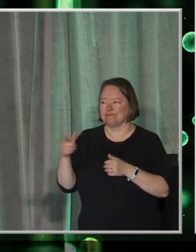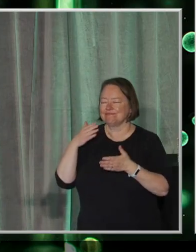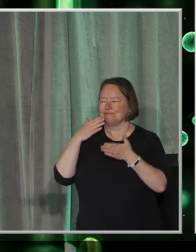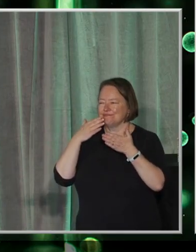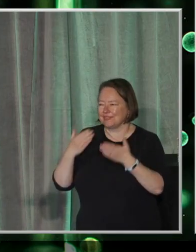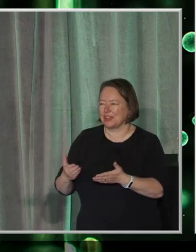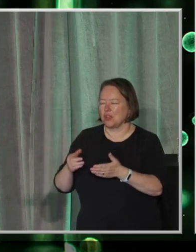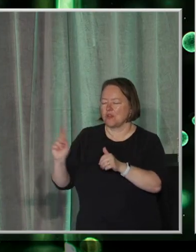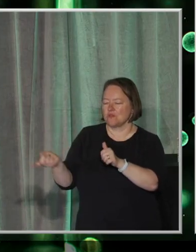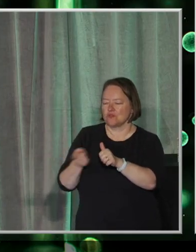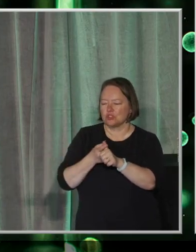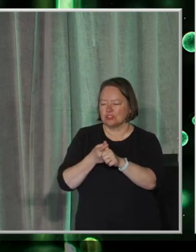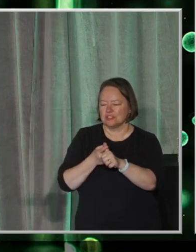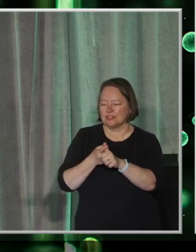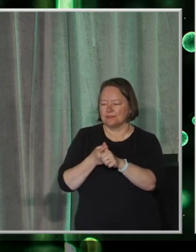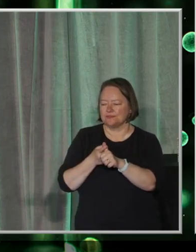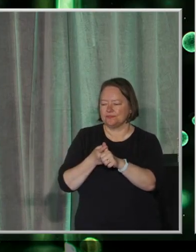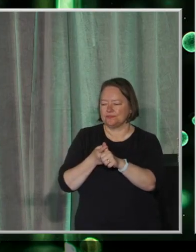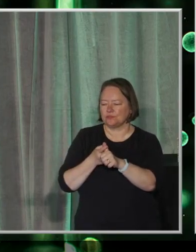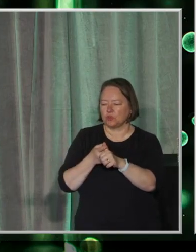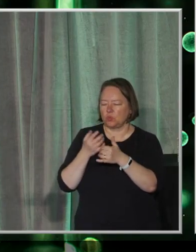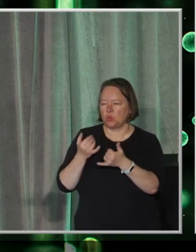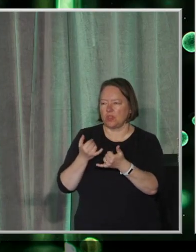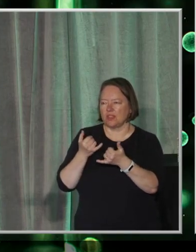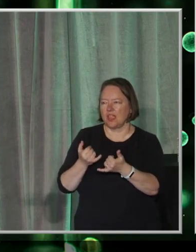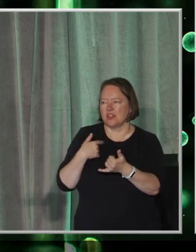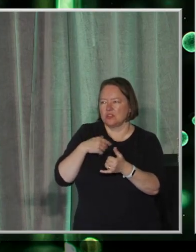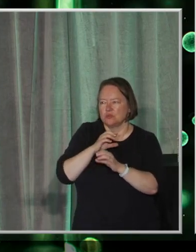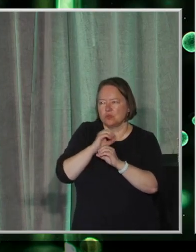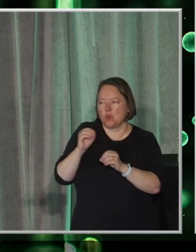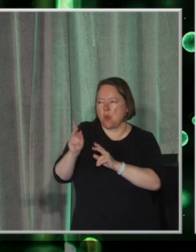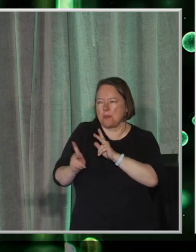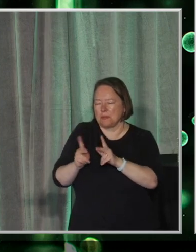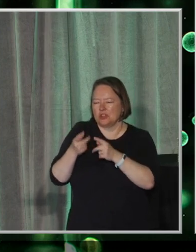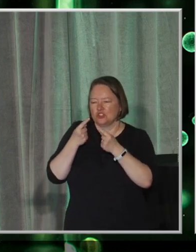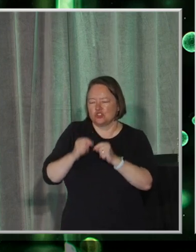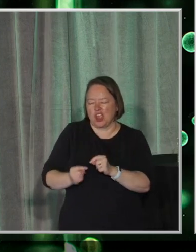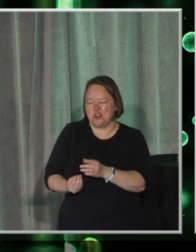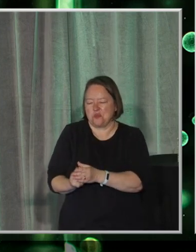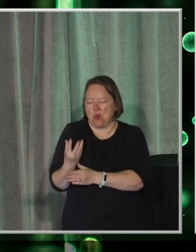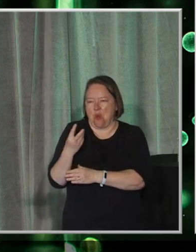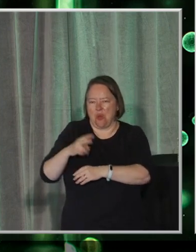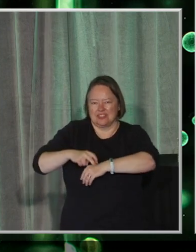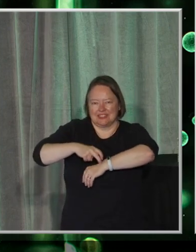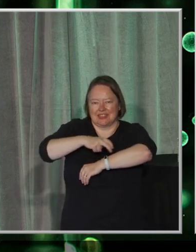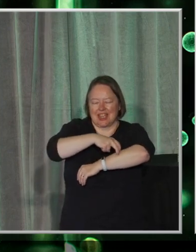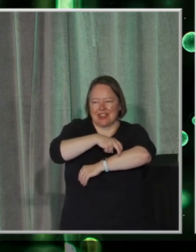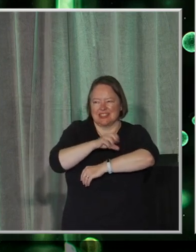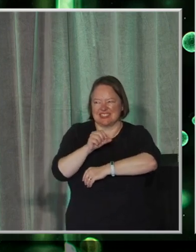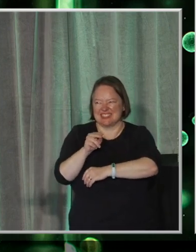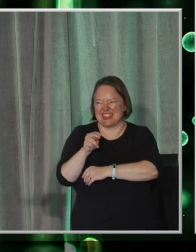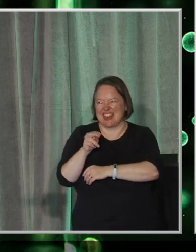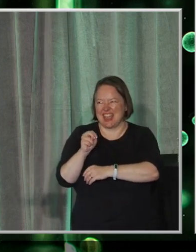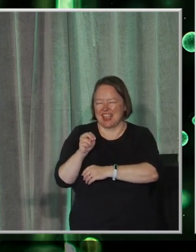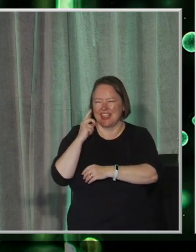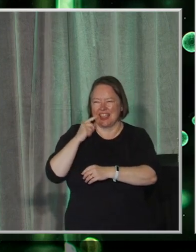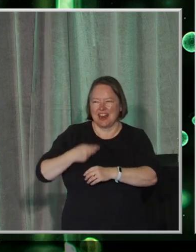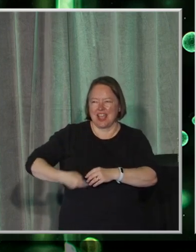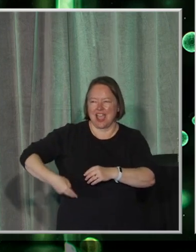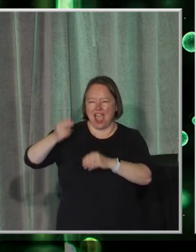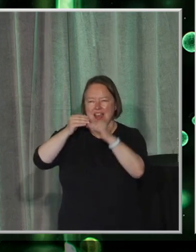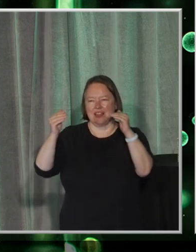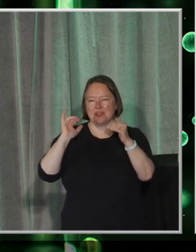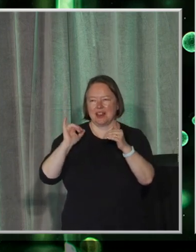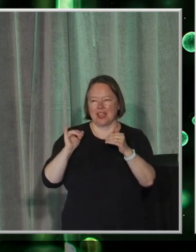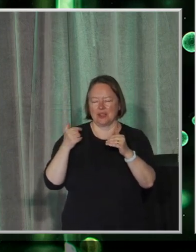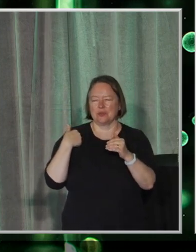you. First and foremost, currently there's no people trying to grow Senene in high extensive level like the one